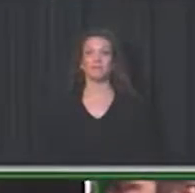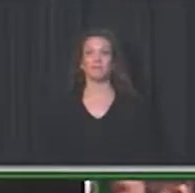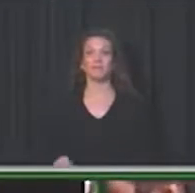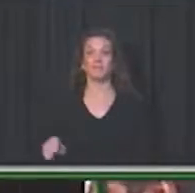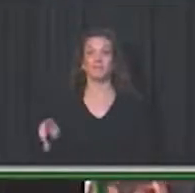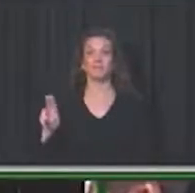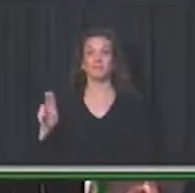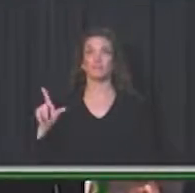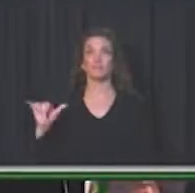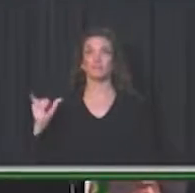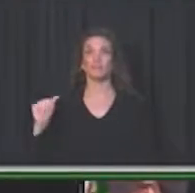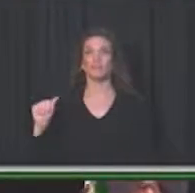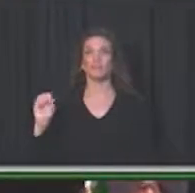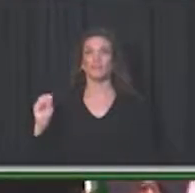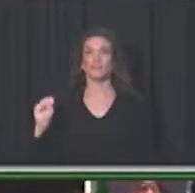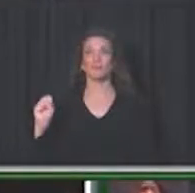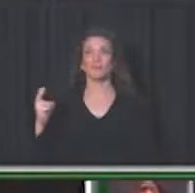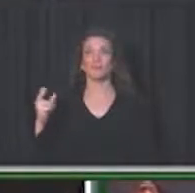Yulia Shastakova.